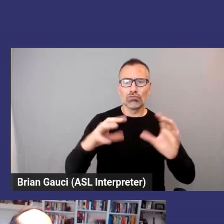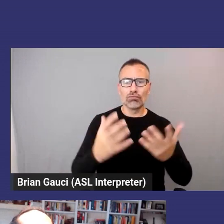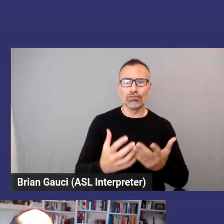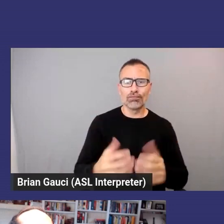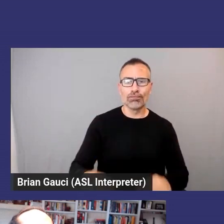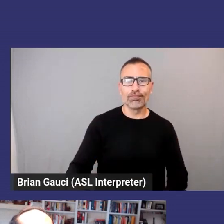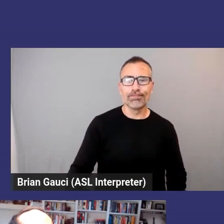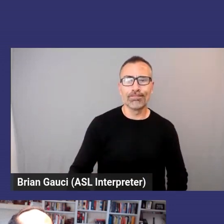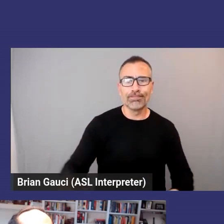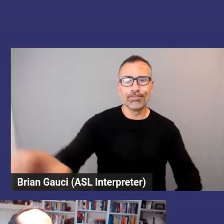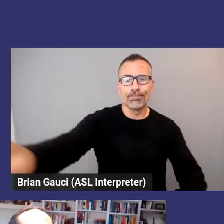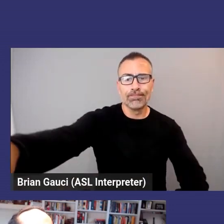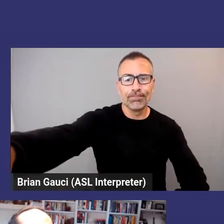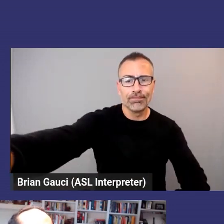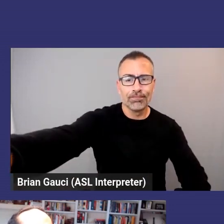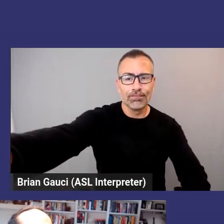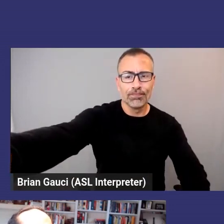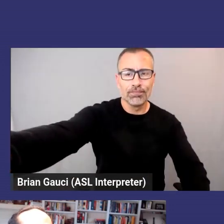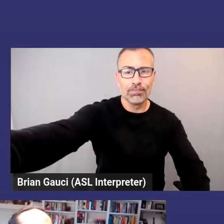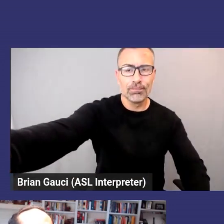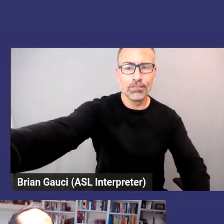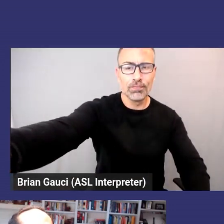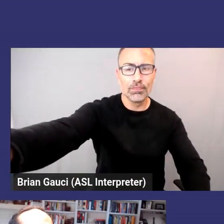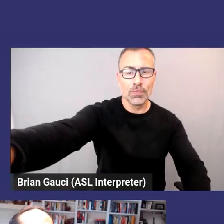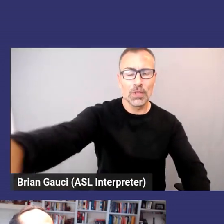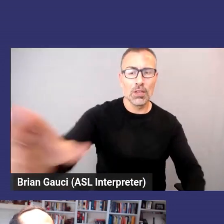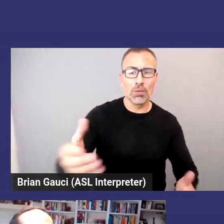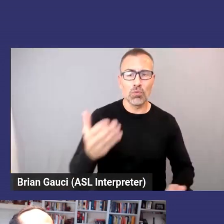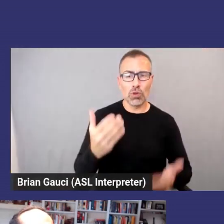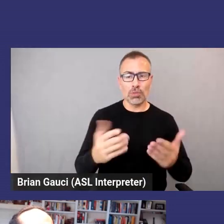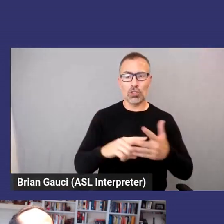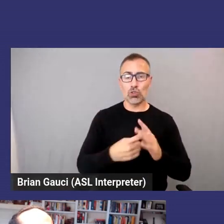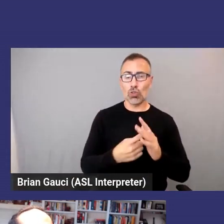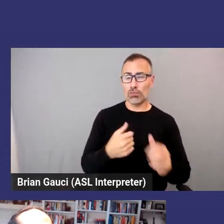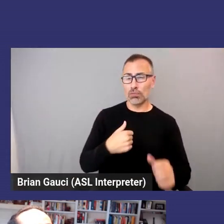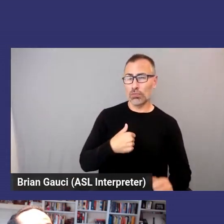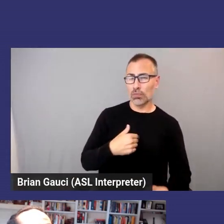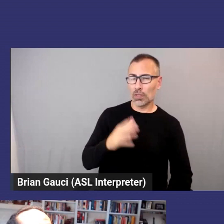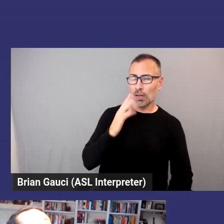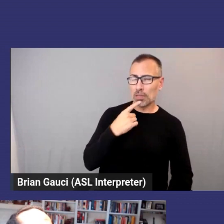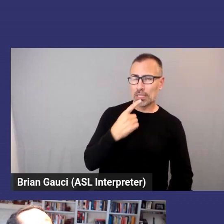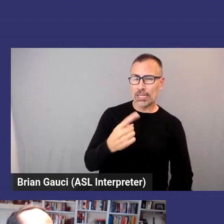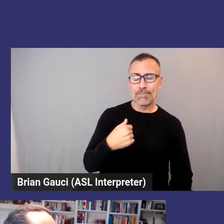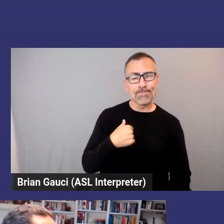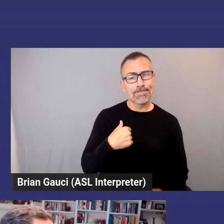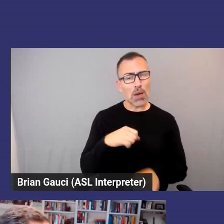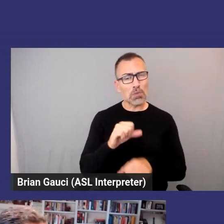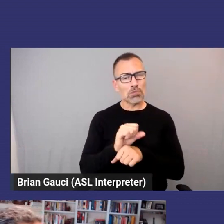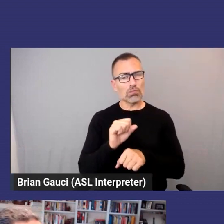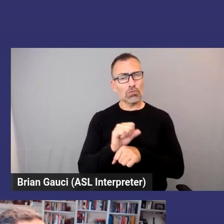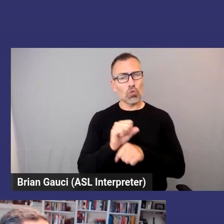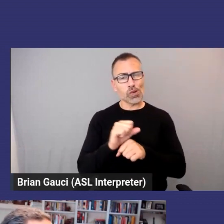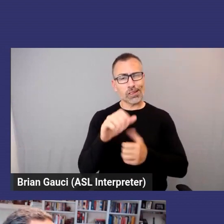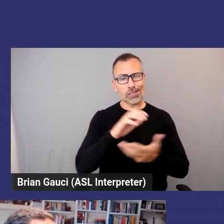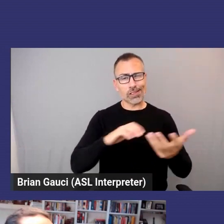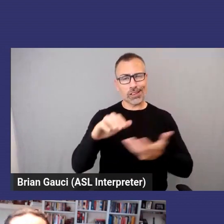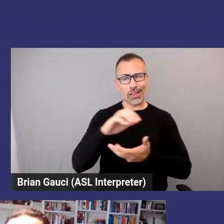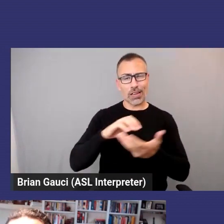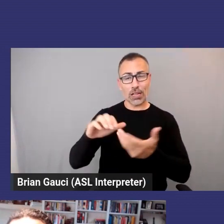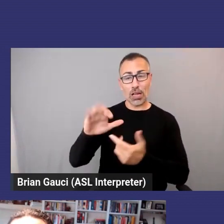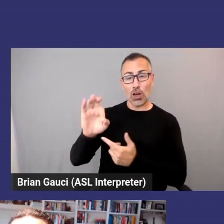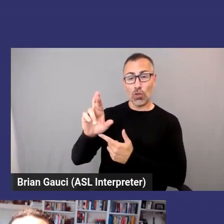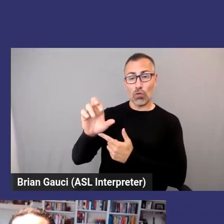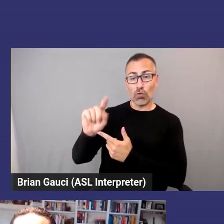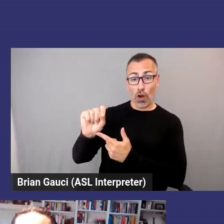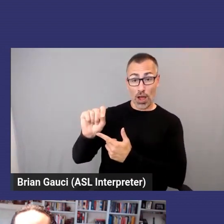Probably to start with, for how it works, I would say I've been working on CloudFront myself since